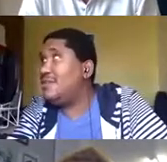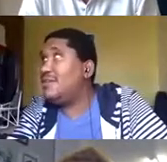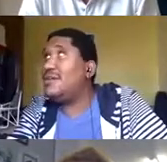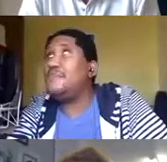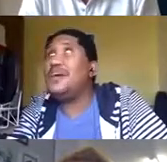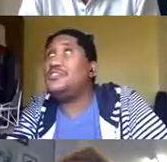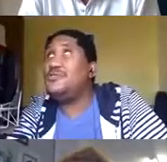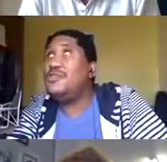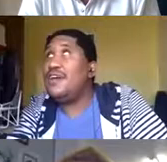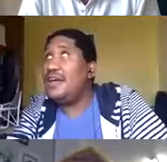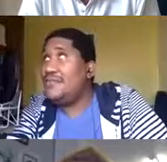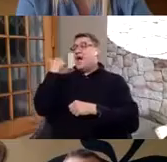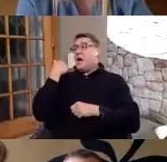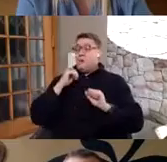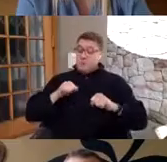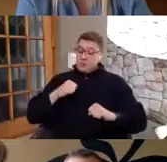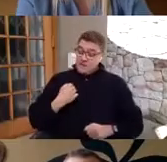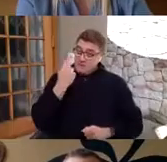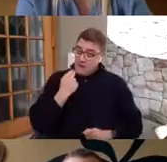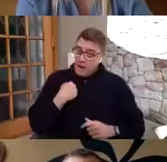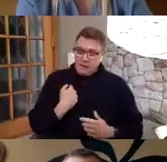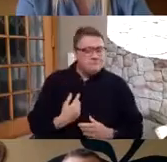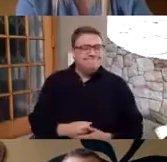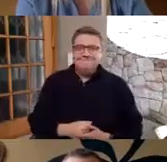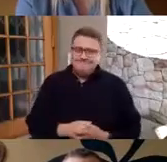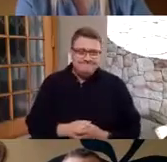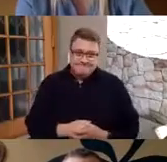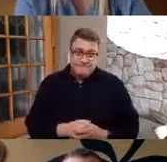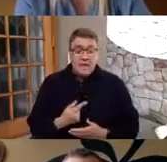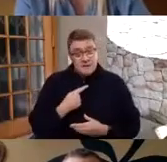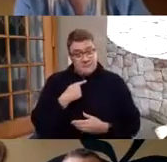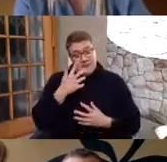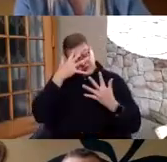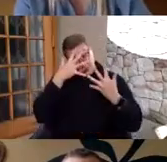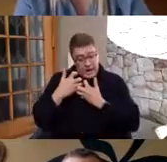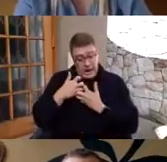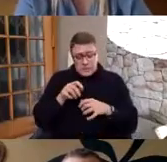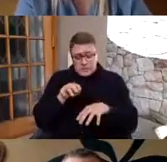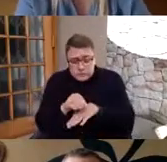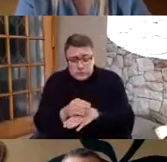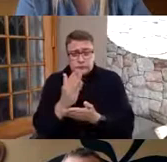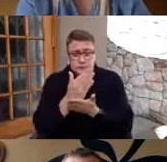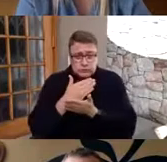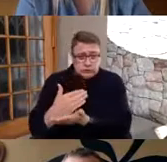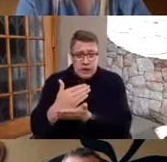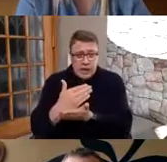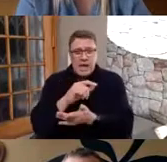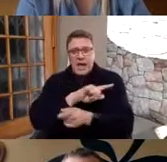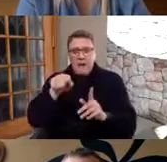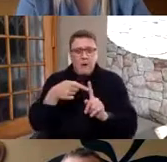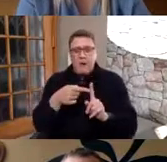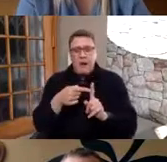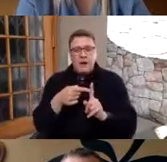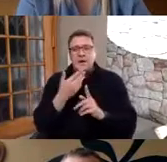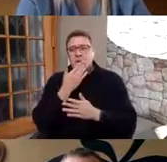possible. Mind you, I figured how to do all of this, for example, share this screen with Marson Nyetland to everyone.